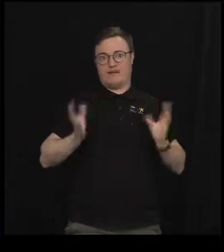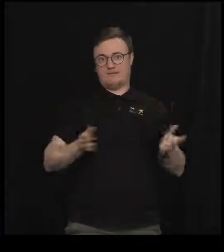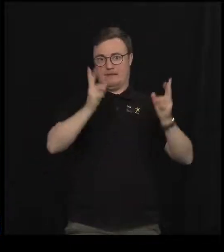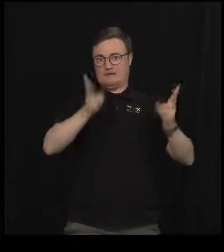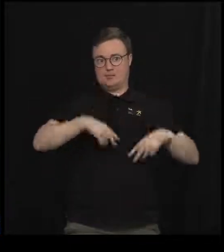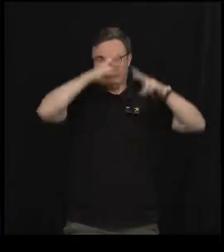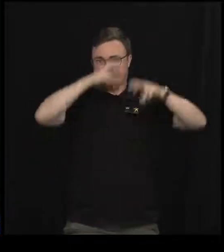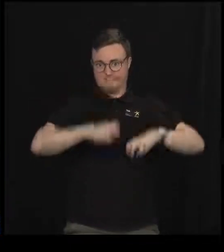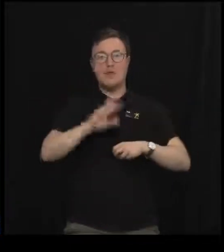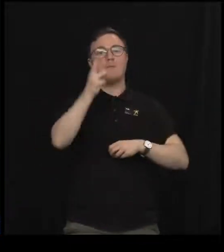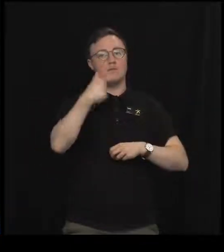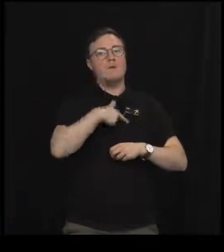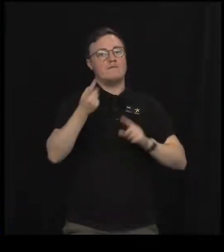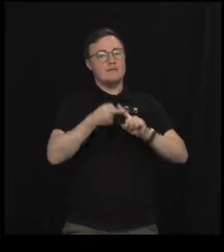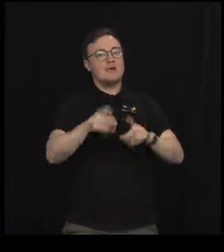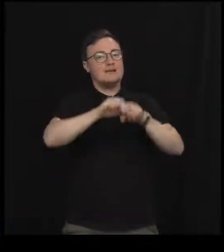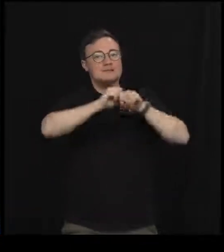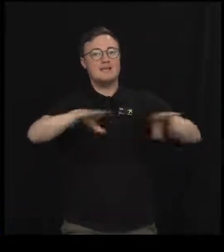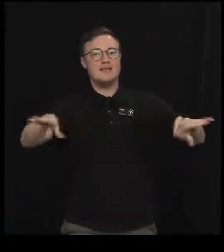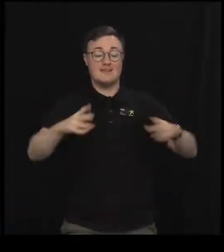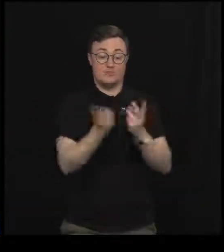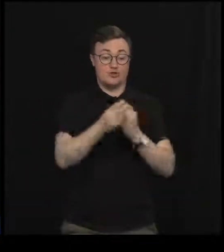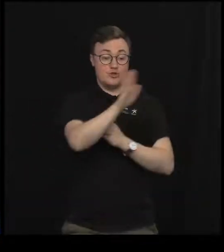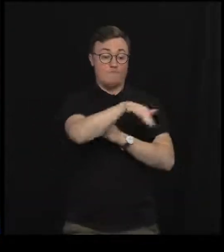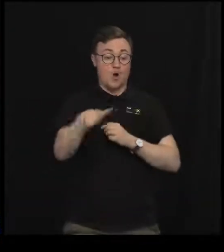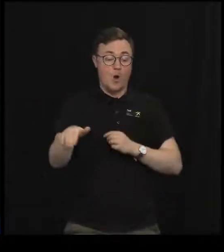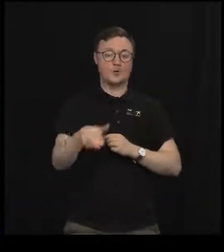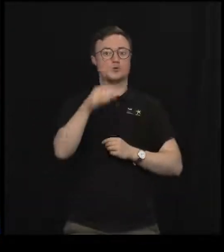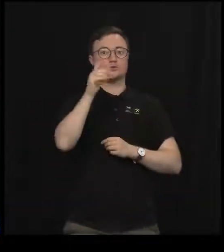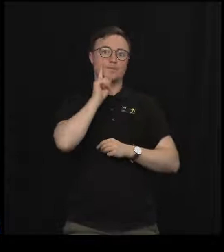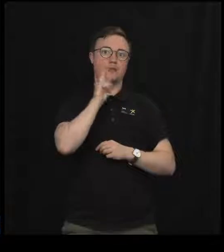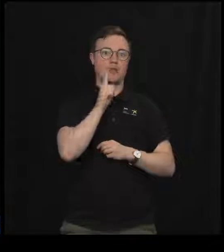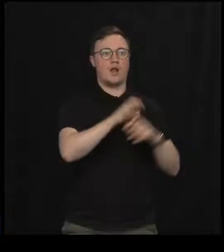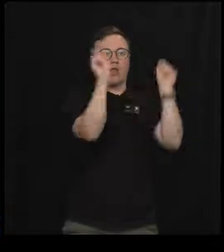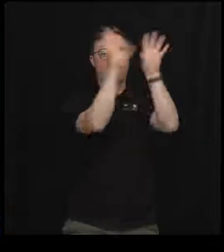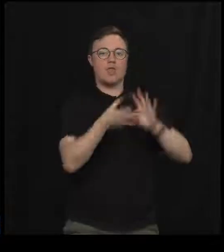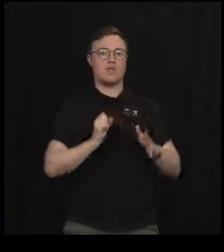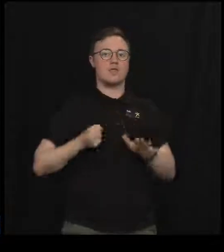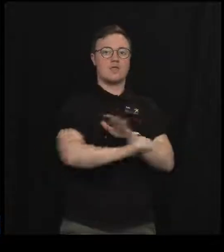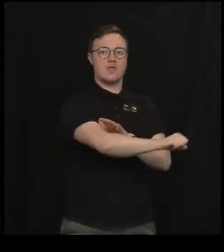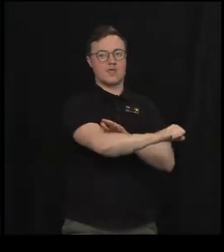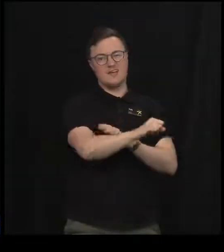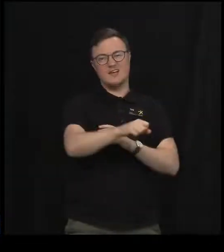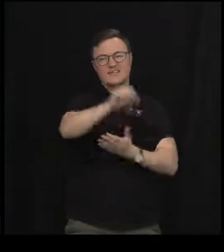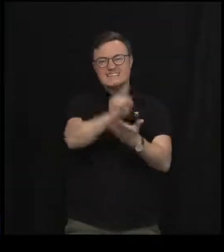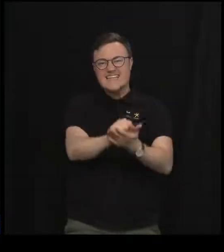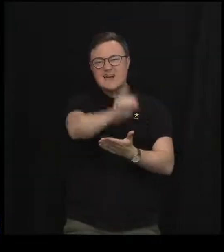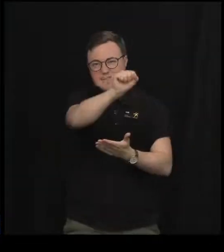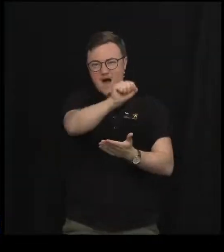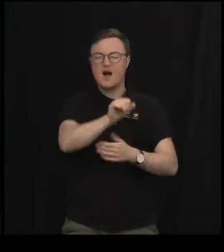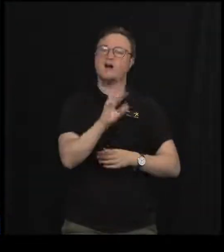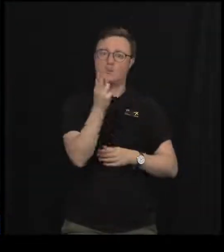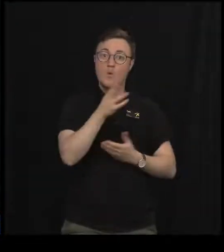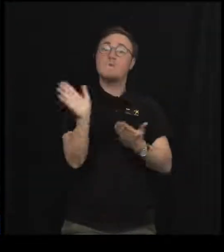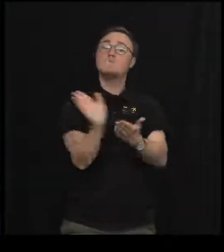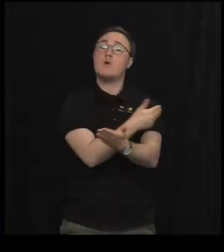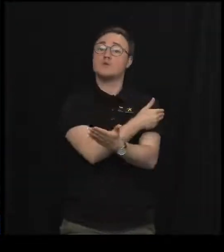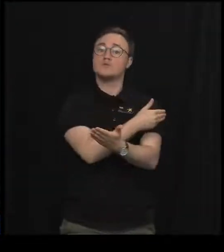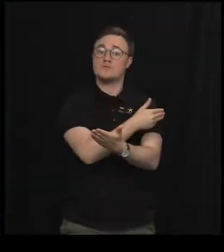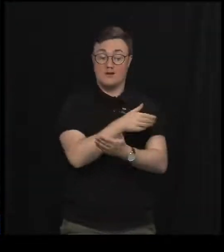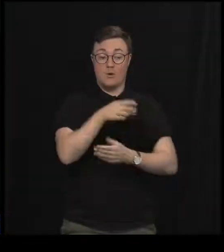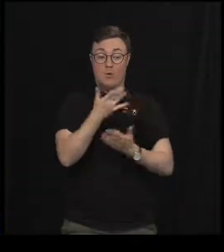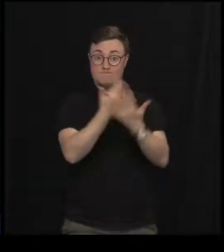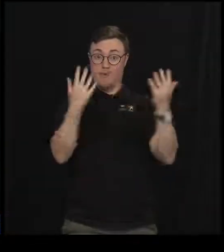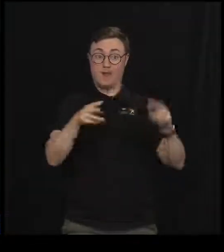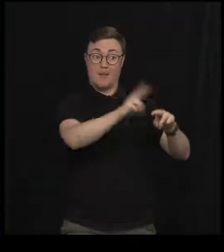and include these children who could otherwise have been hidden away due to stigma. And from the initial countries where this was implemented, it's